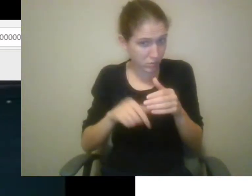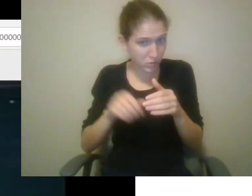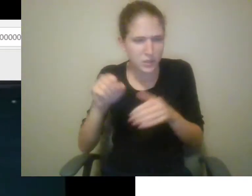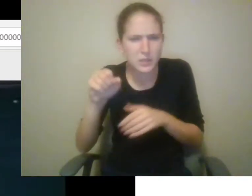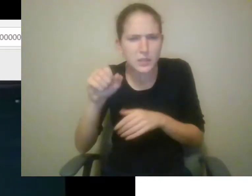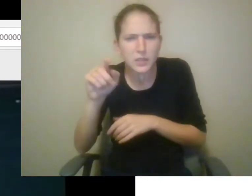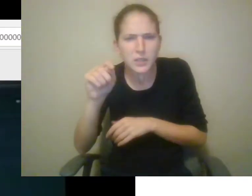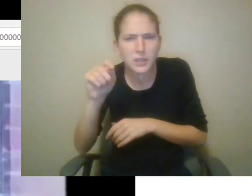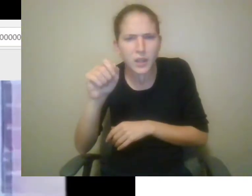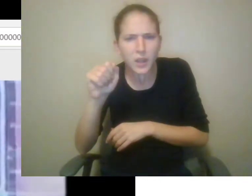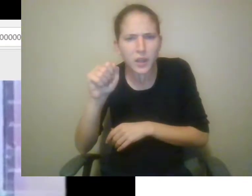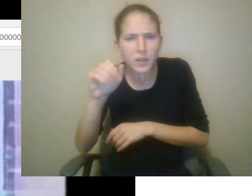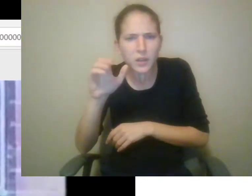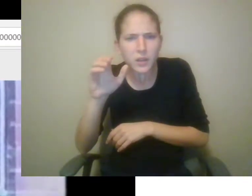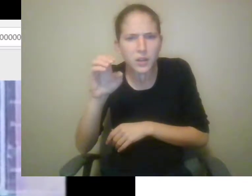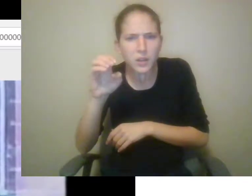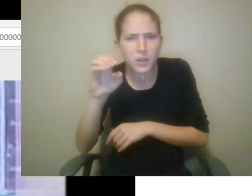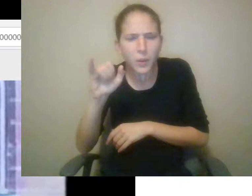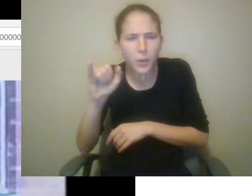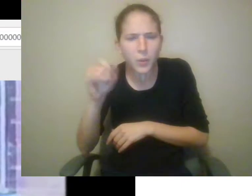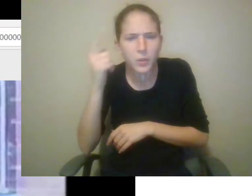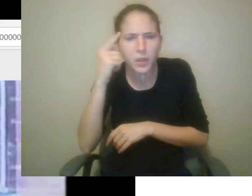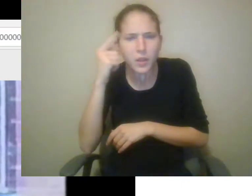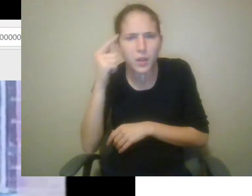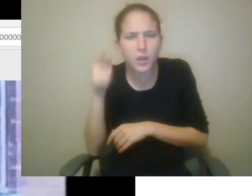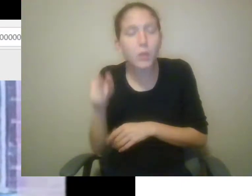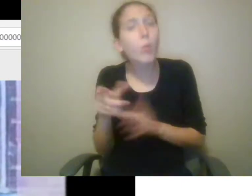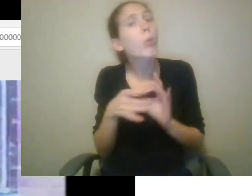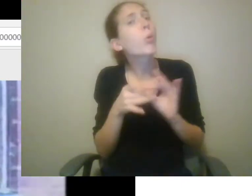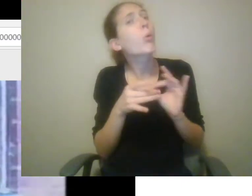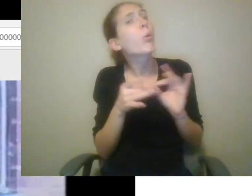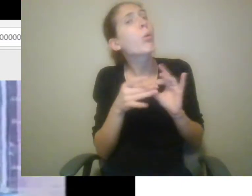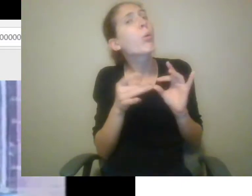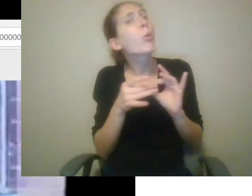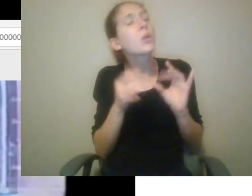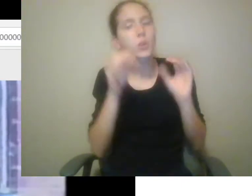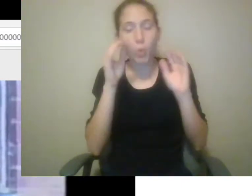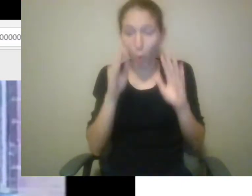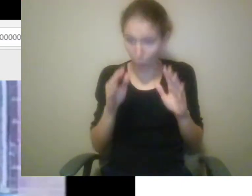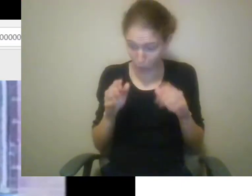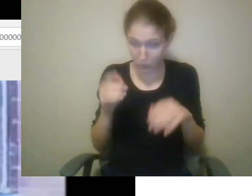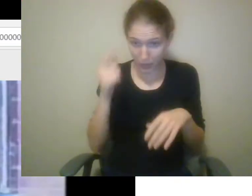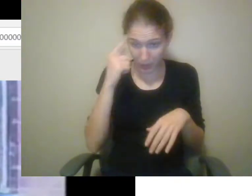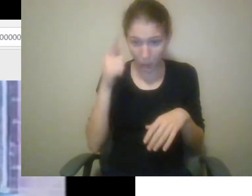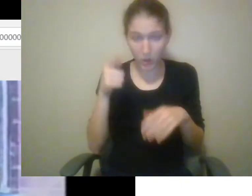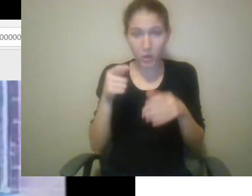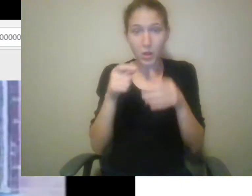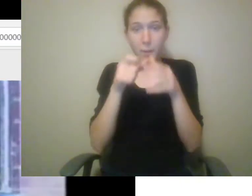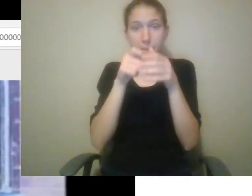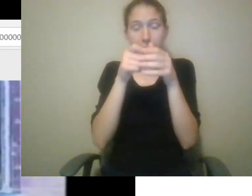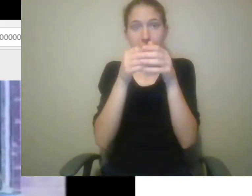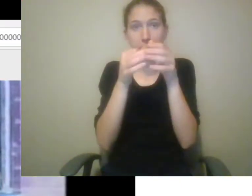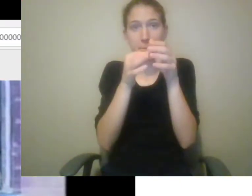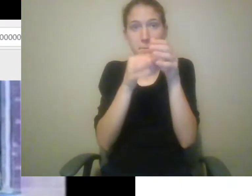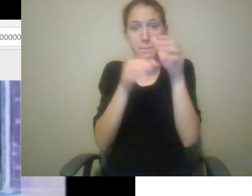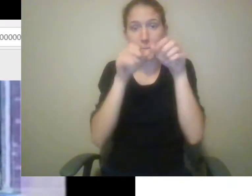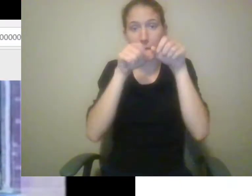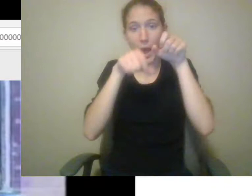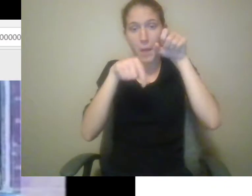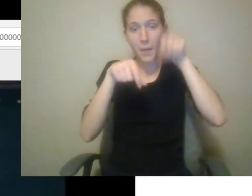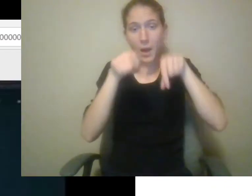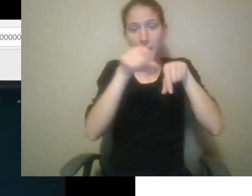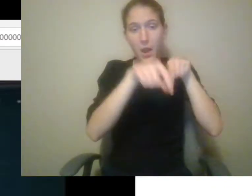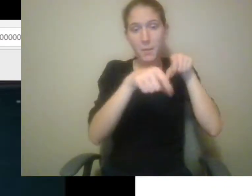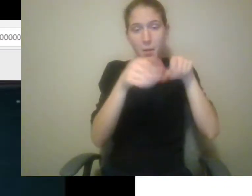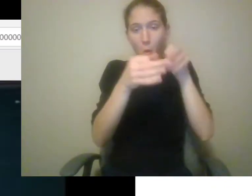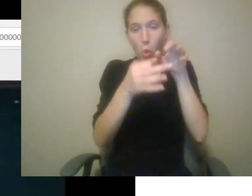get like 2 like little bubbles and then it'll start floating down to the bottom. Okay, so you think it's going to form little tiny, smaller bubbles and float